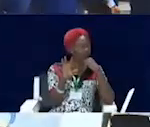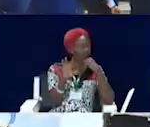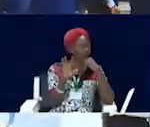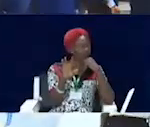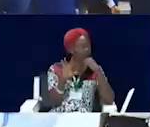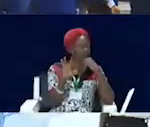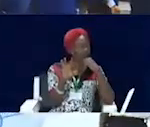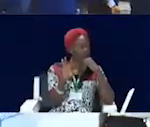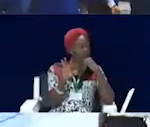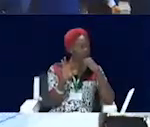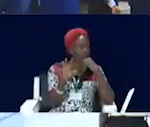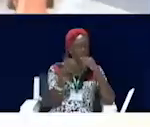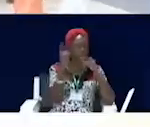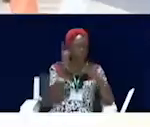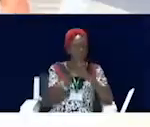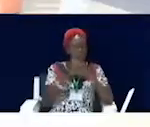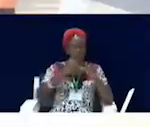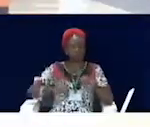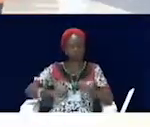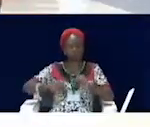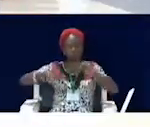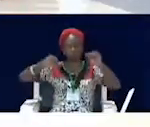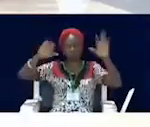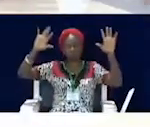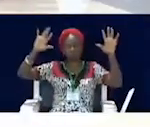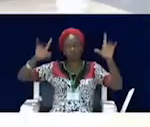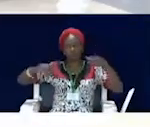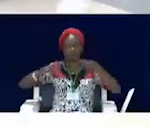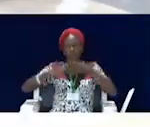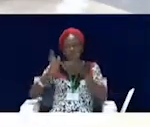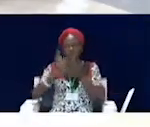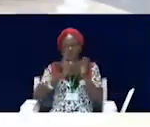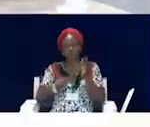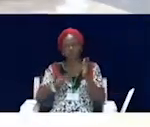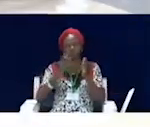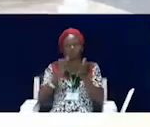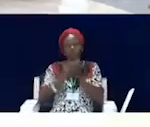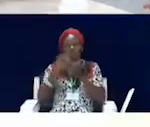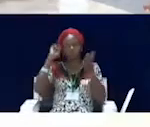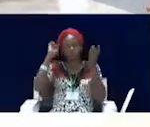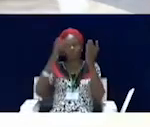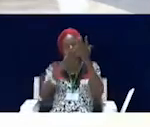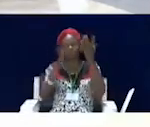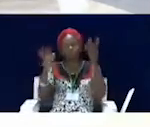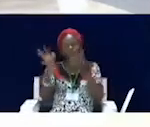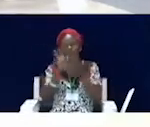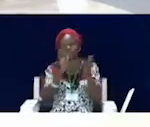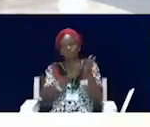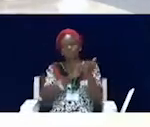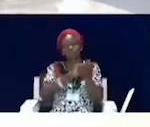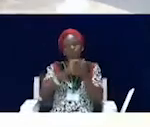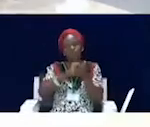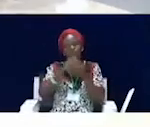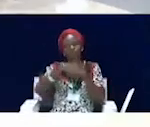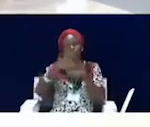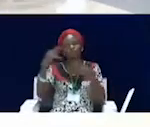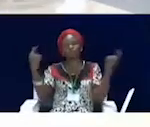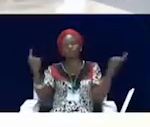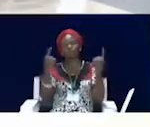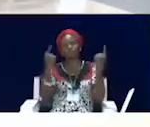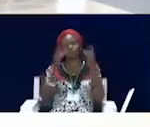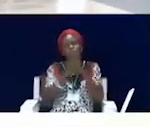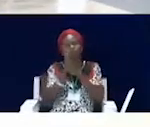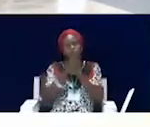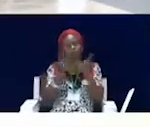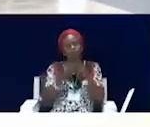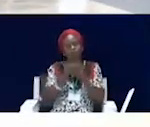You must give your life to Jesus so that His blood will wash away your sins. Pray as you come,